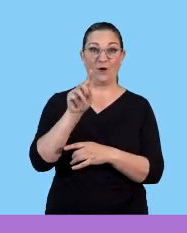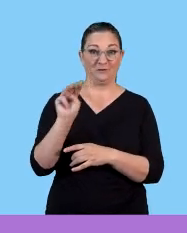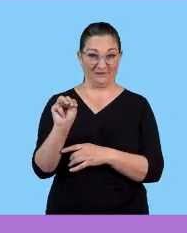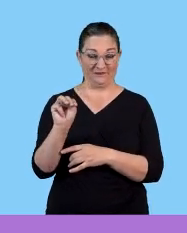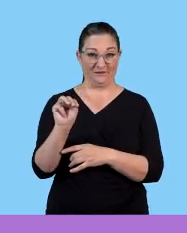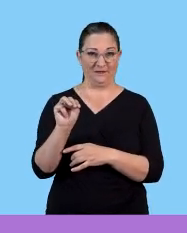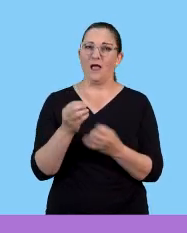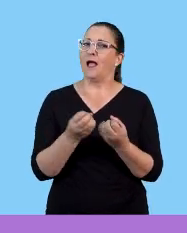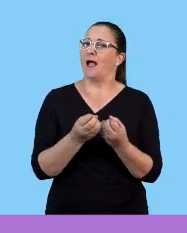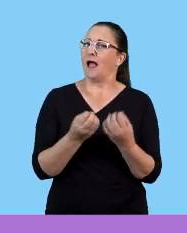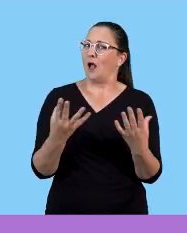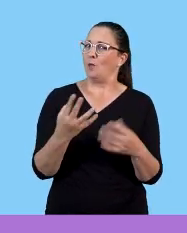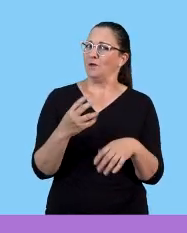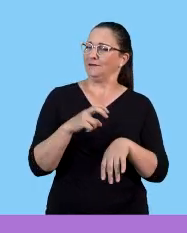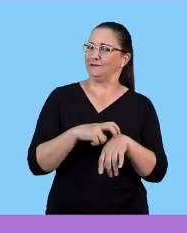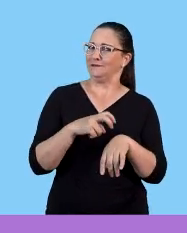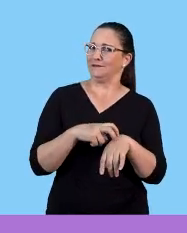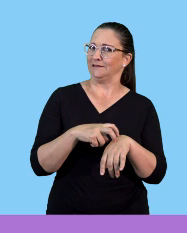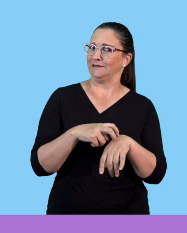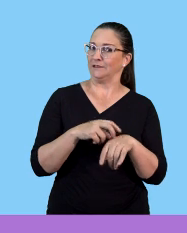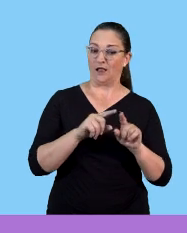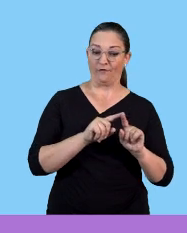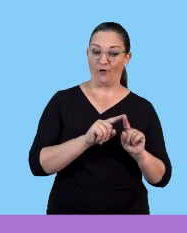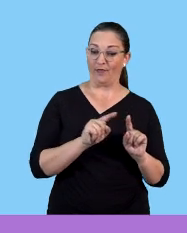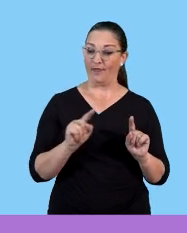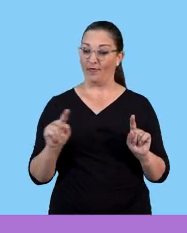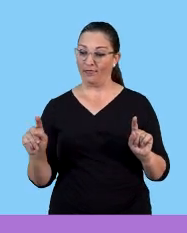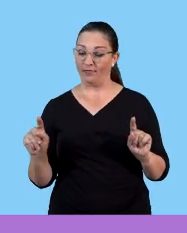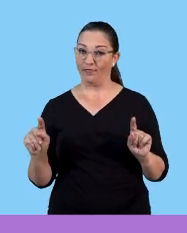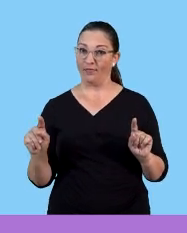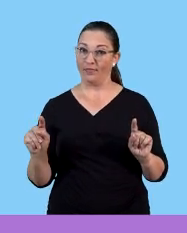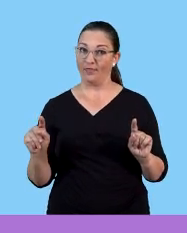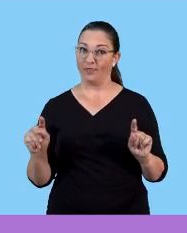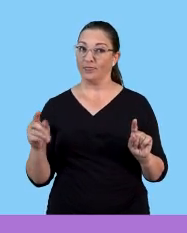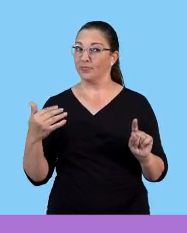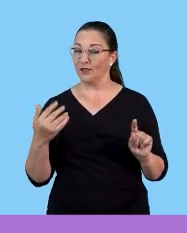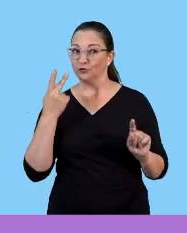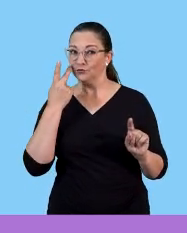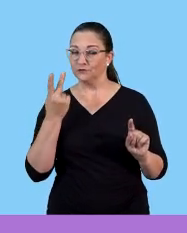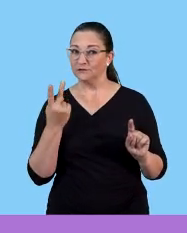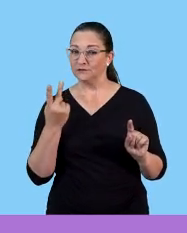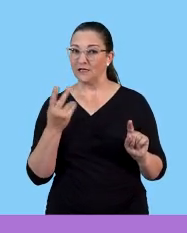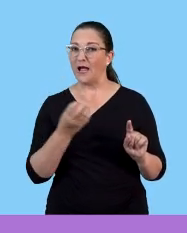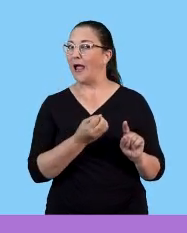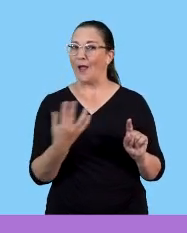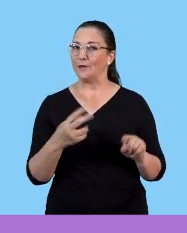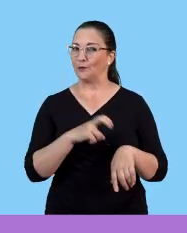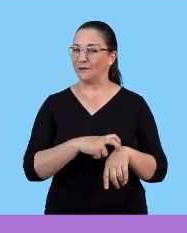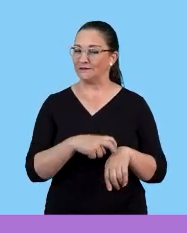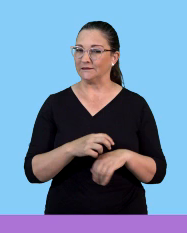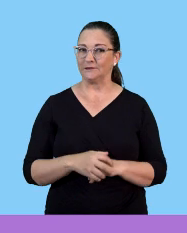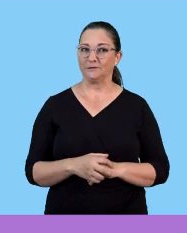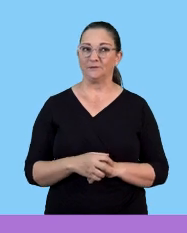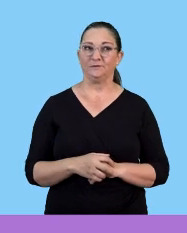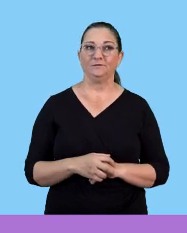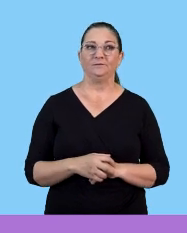1 meter. How many squares of grass are needed to fit along the length of the sandy patch? So, looking at